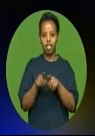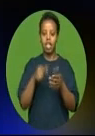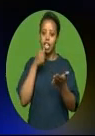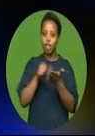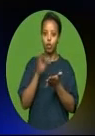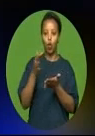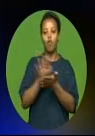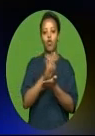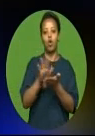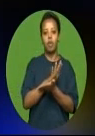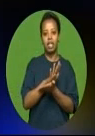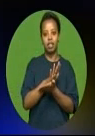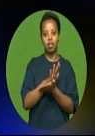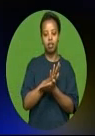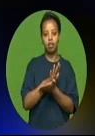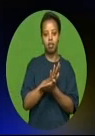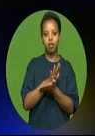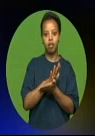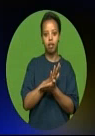dispatch of documents,